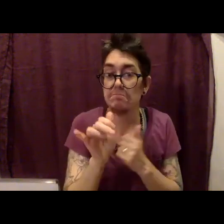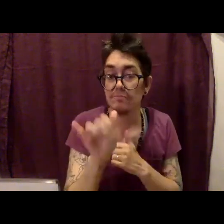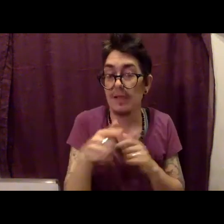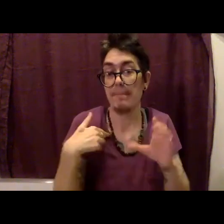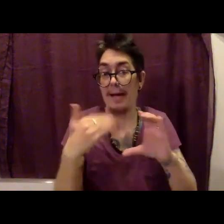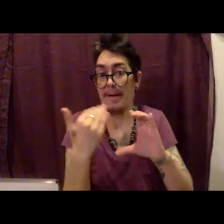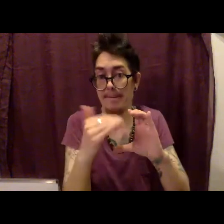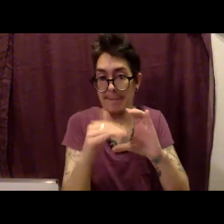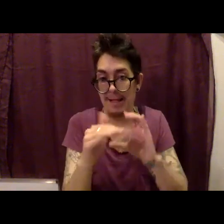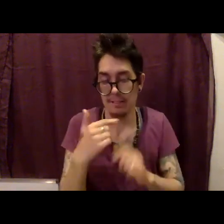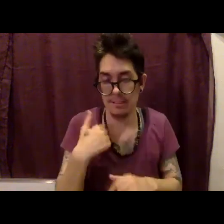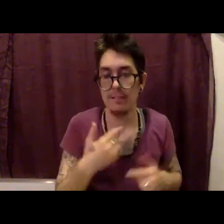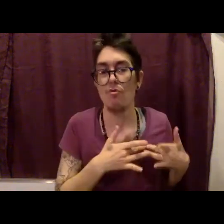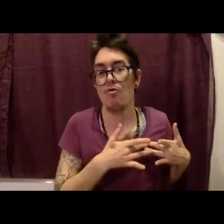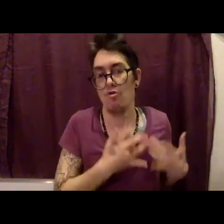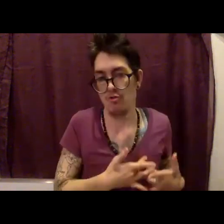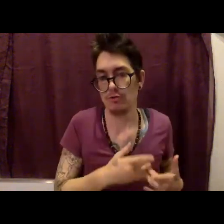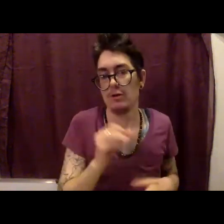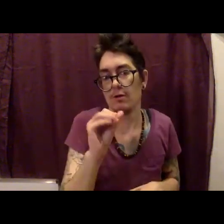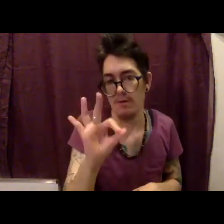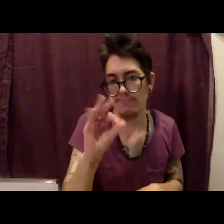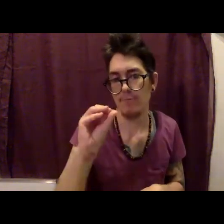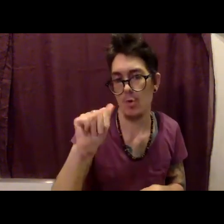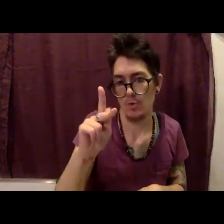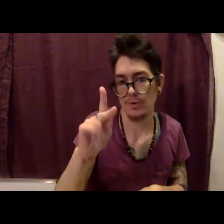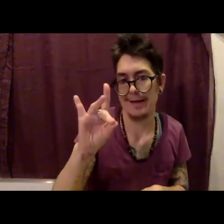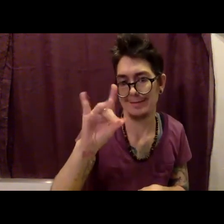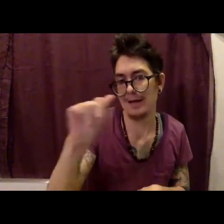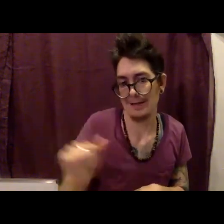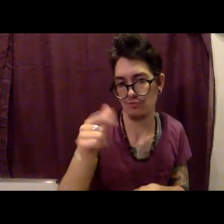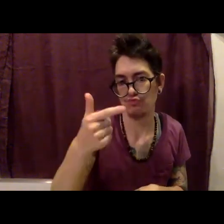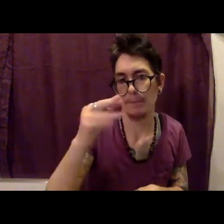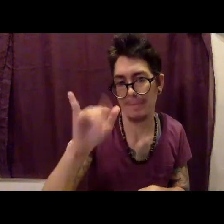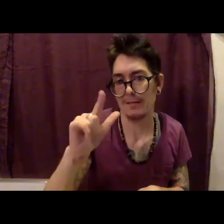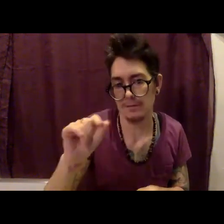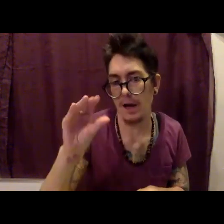Okay, so let's see. And so my email is